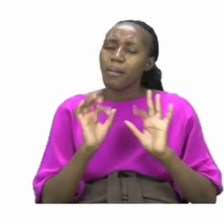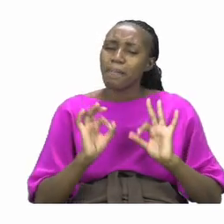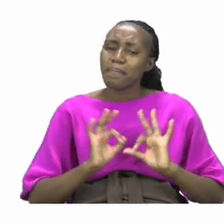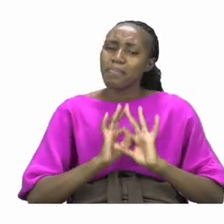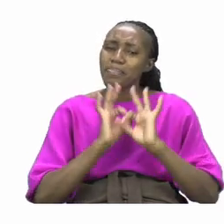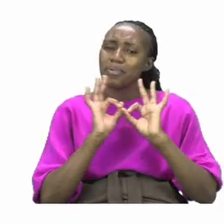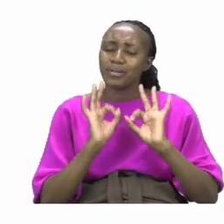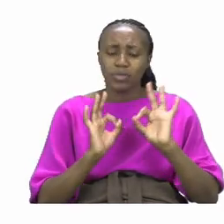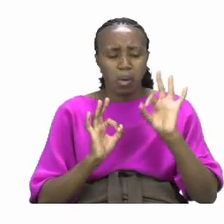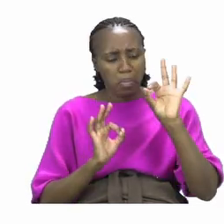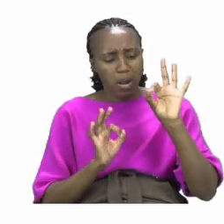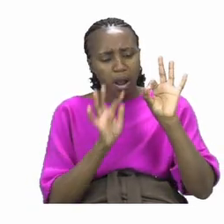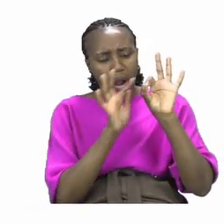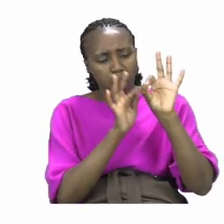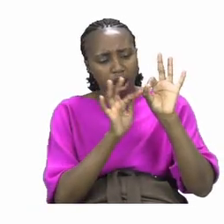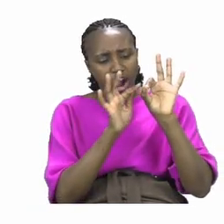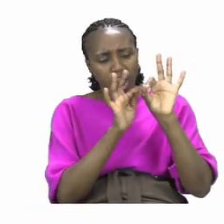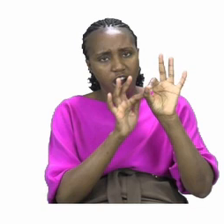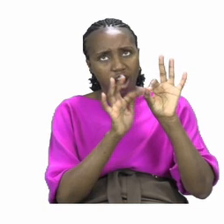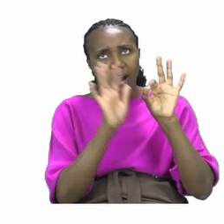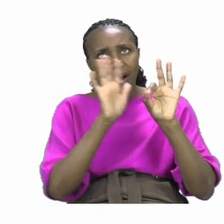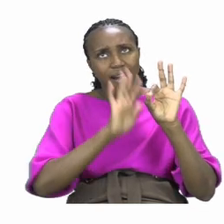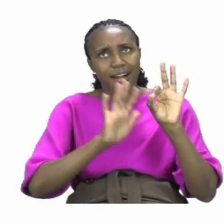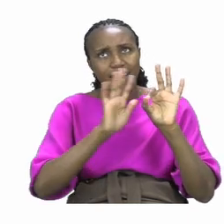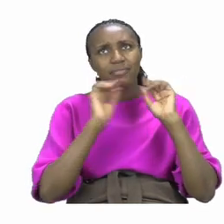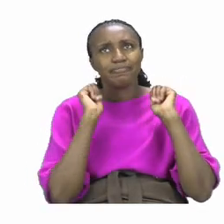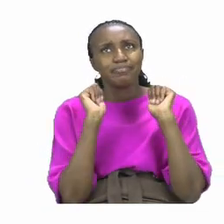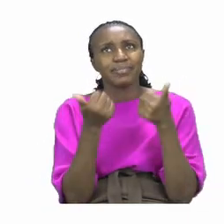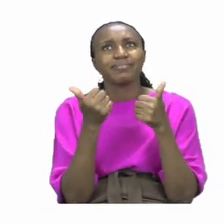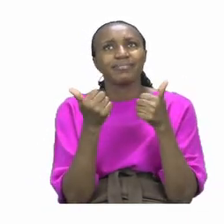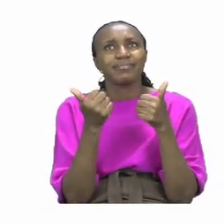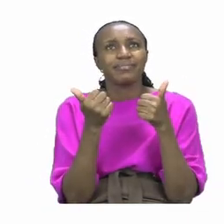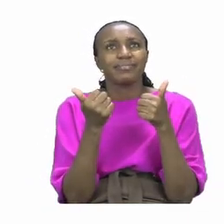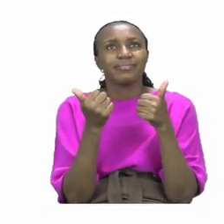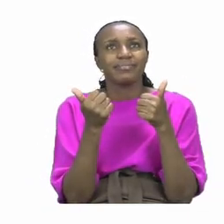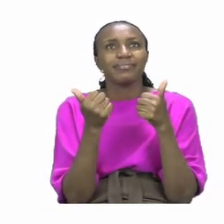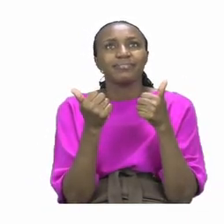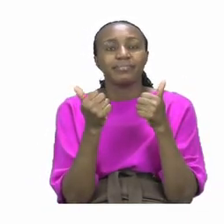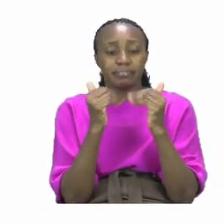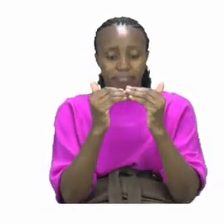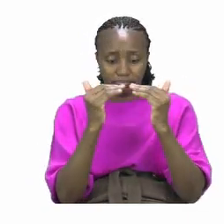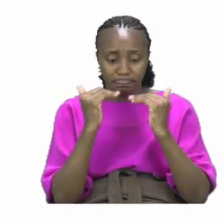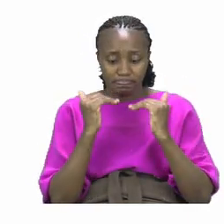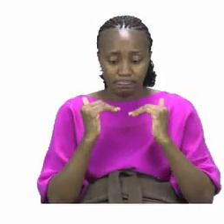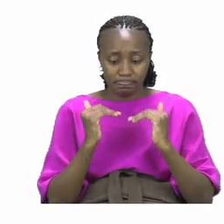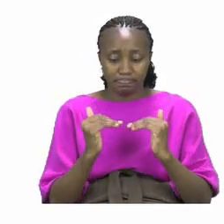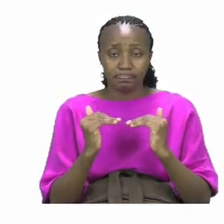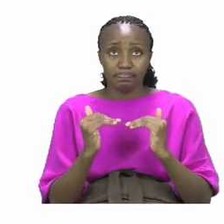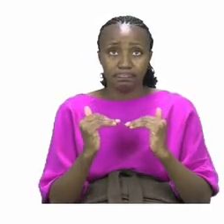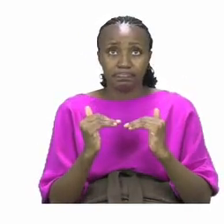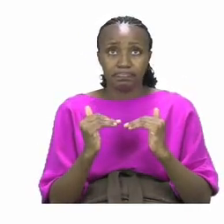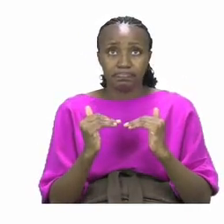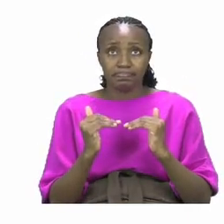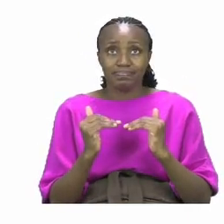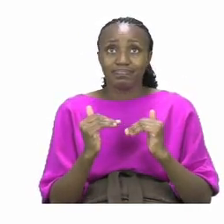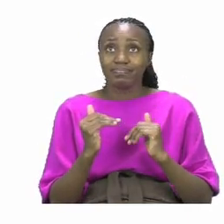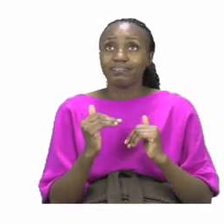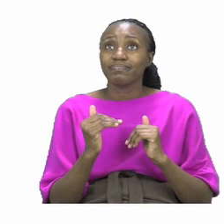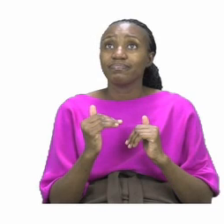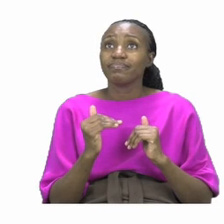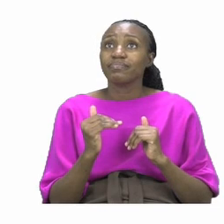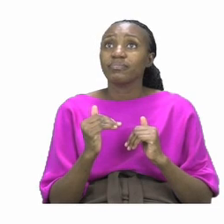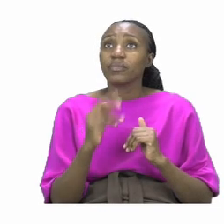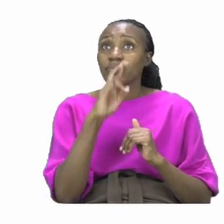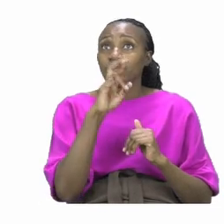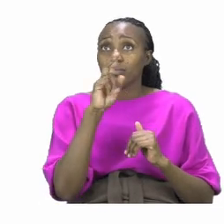inside the pictures. Now, after that, you have another special job to draw the